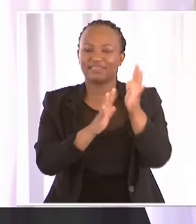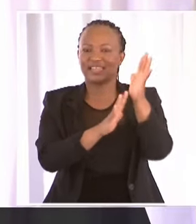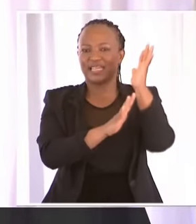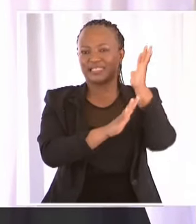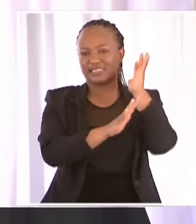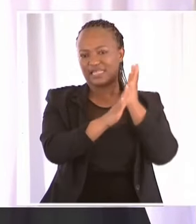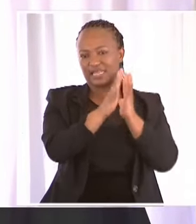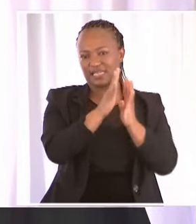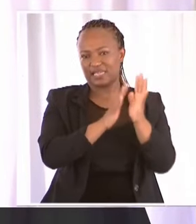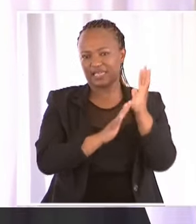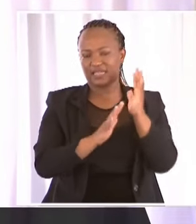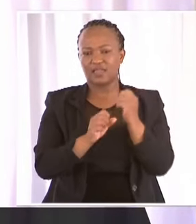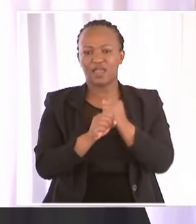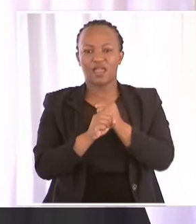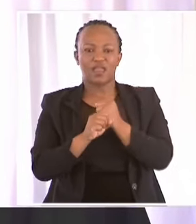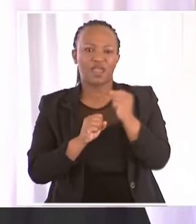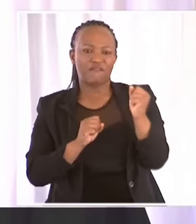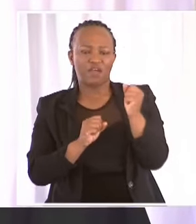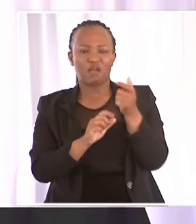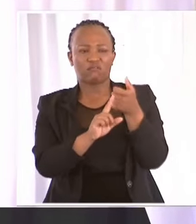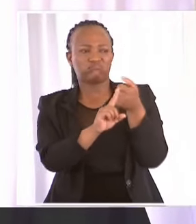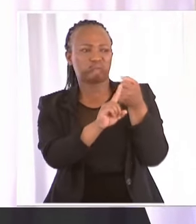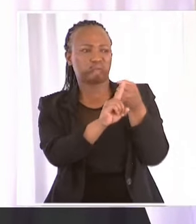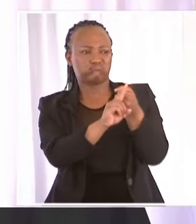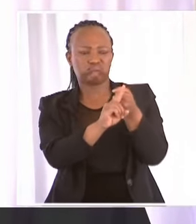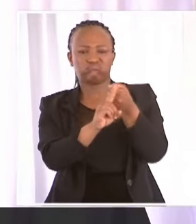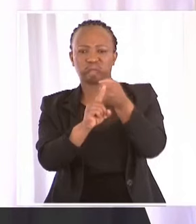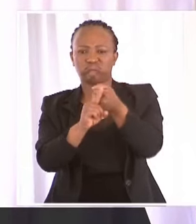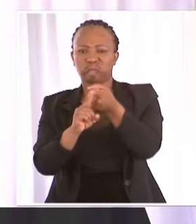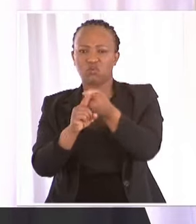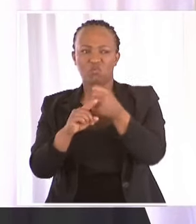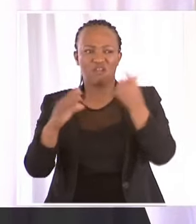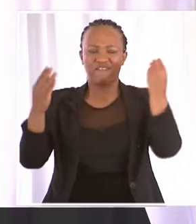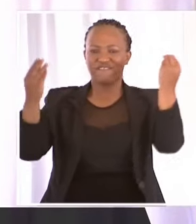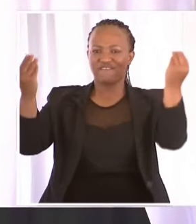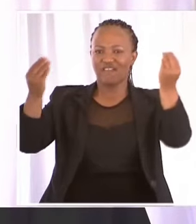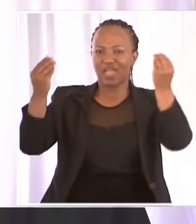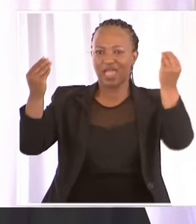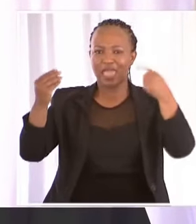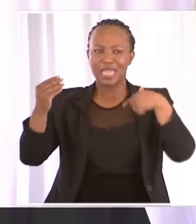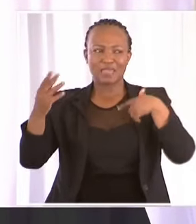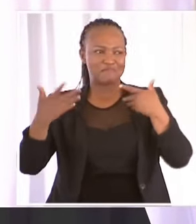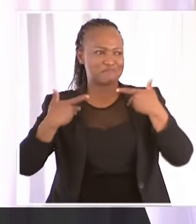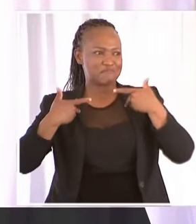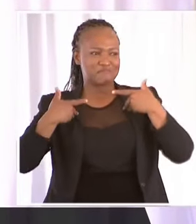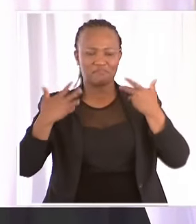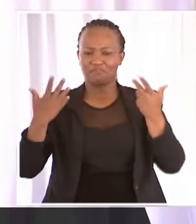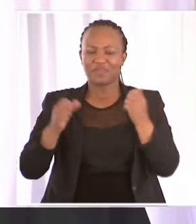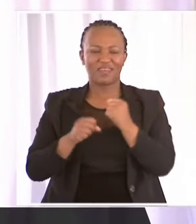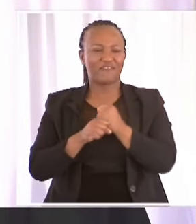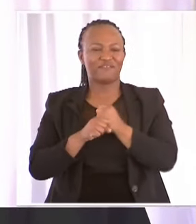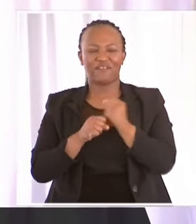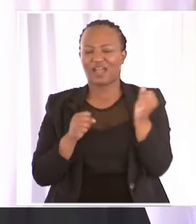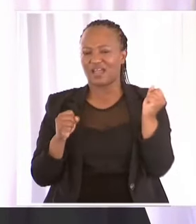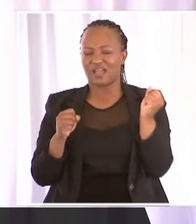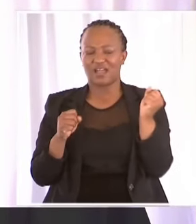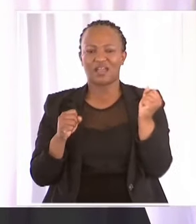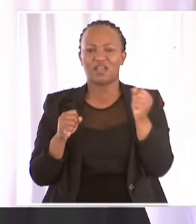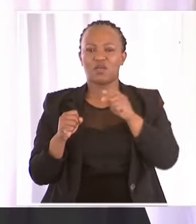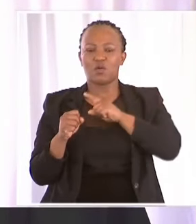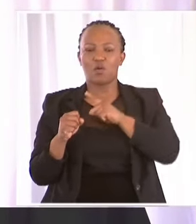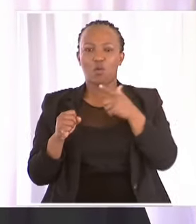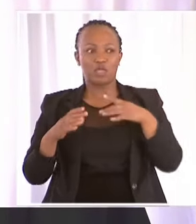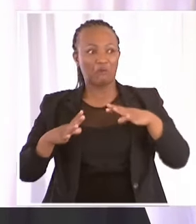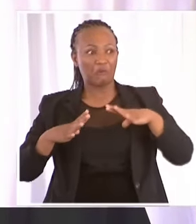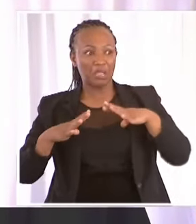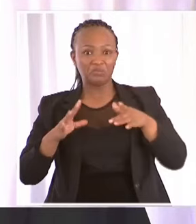not consumed by the pursuit of fame, status, or of accumulation of